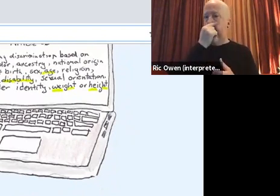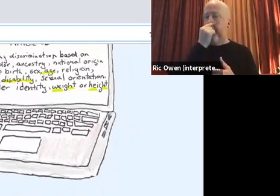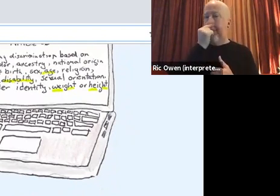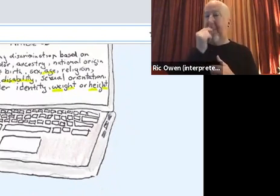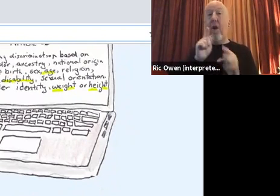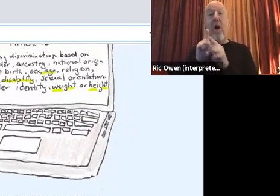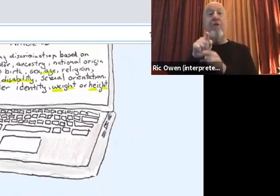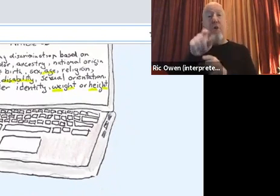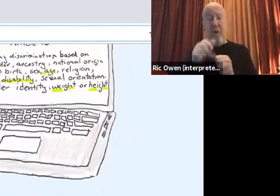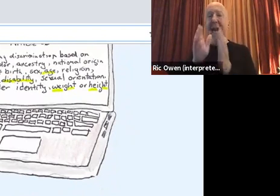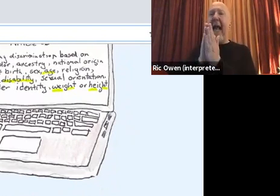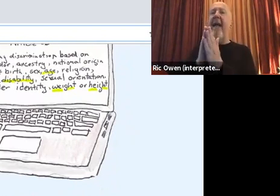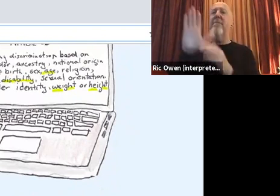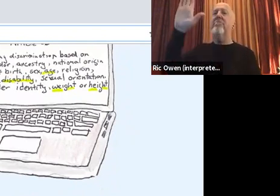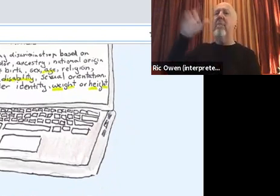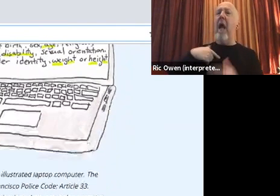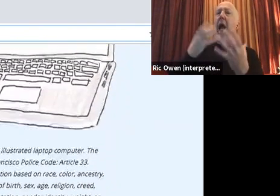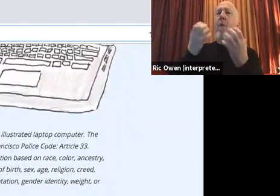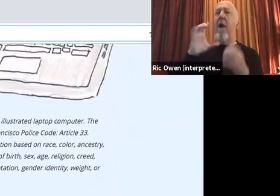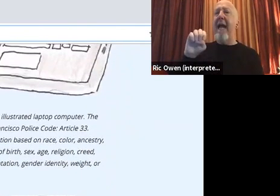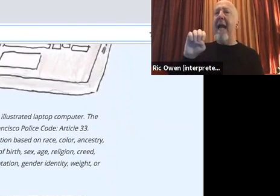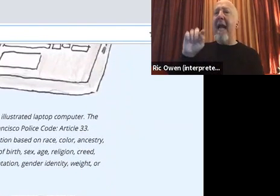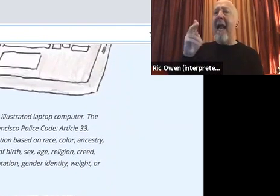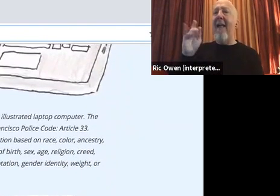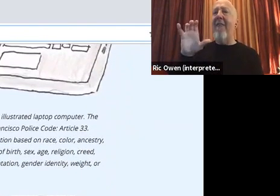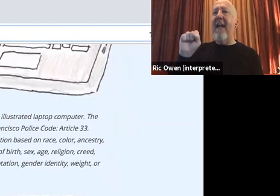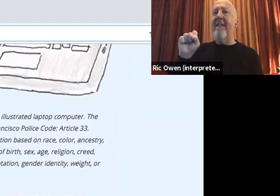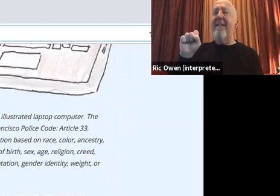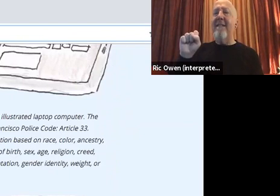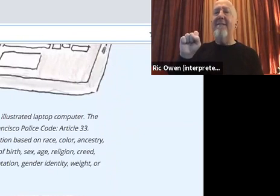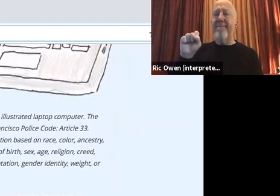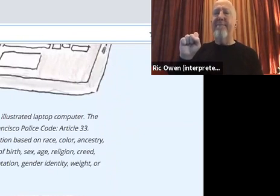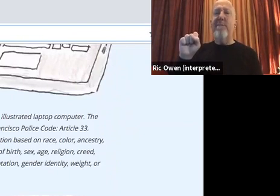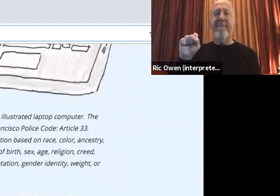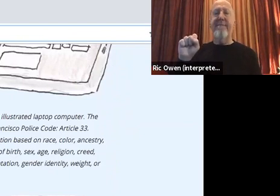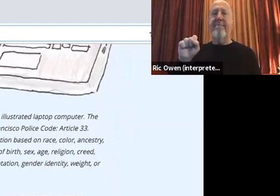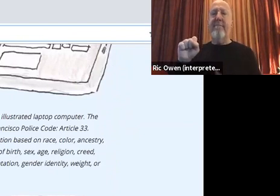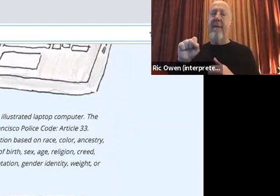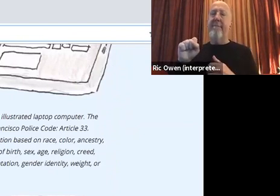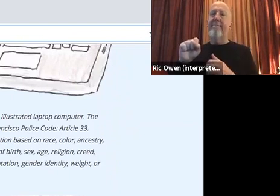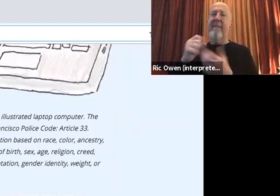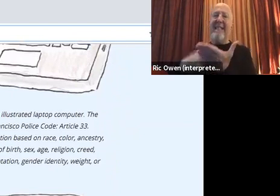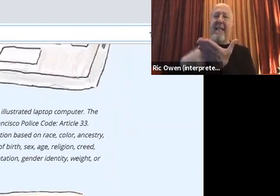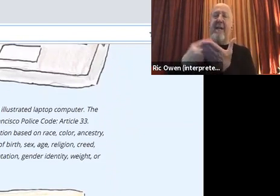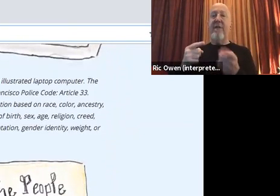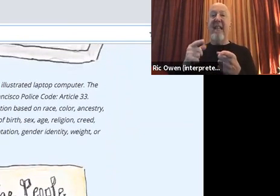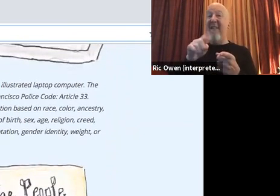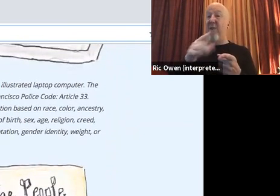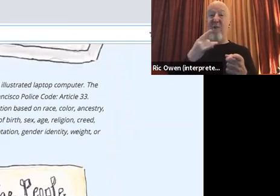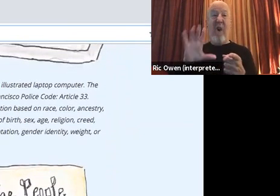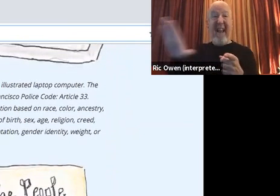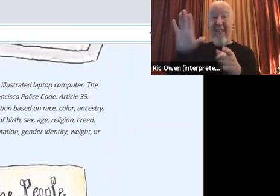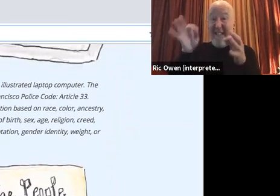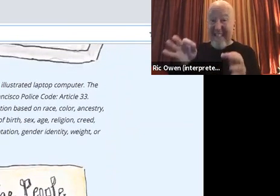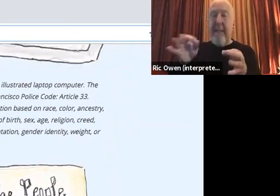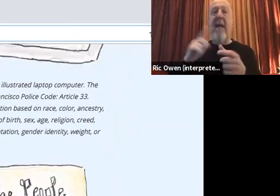ethics consultation. If you do not like the results, ask to see what the appeal process is.